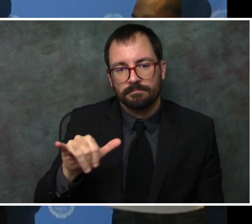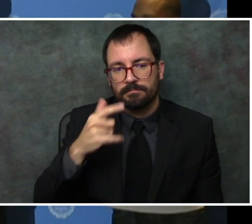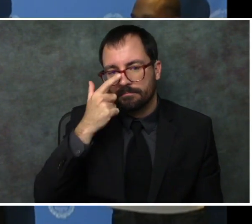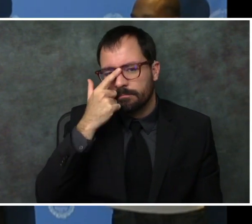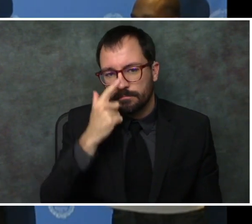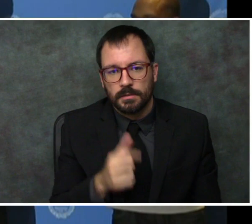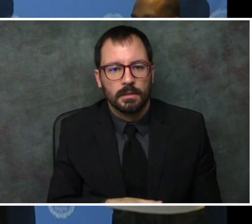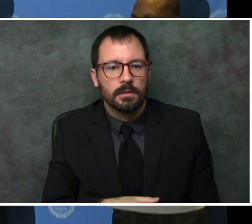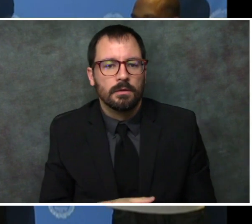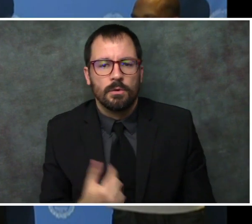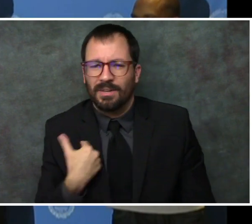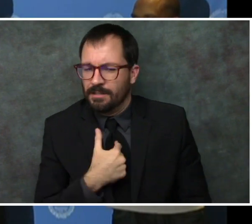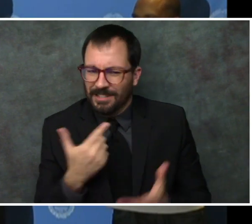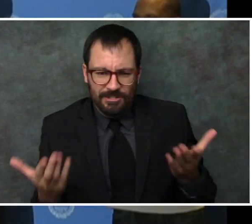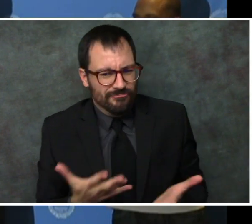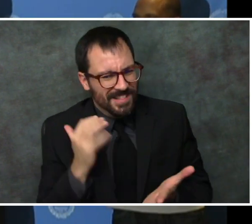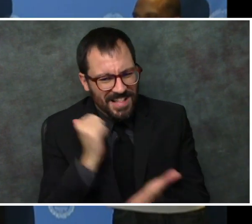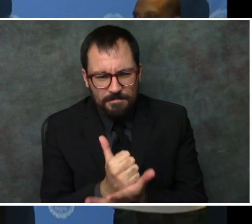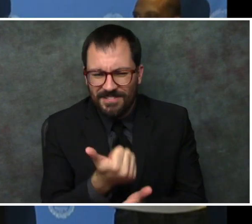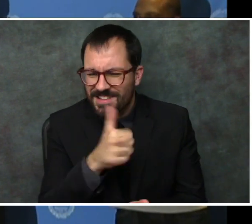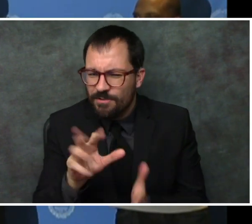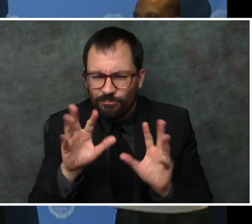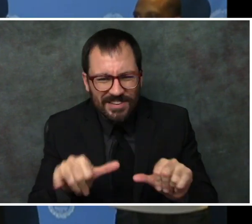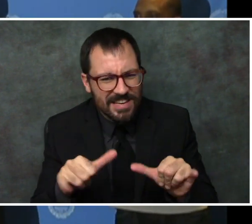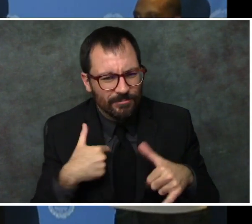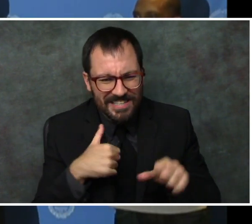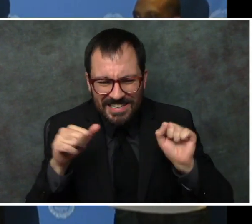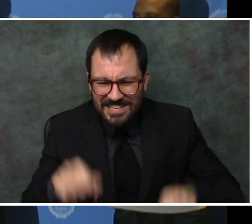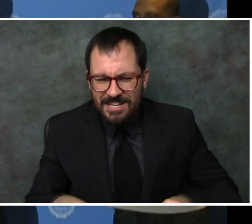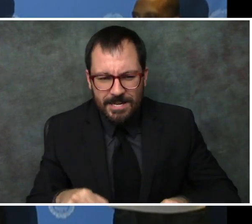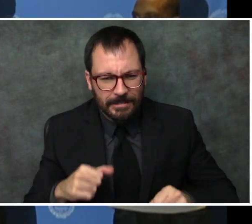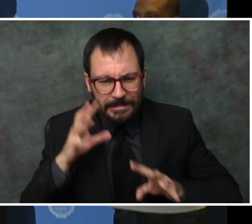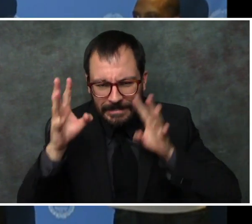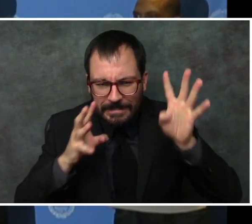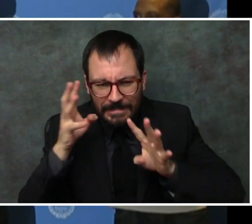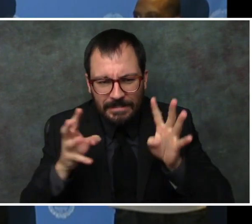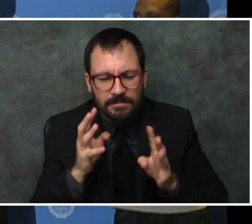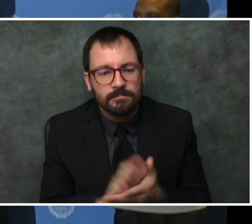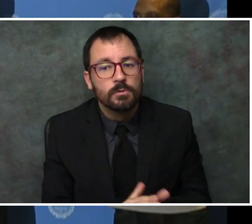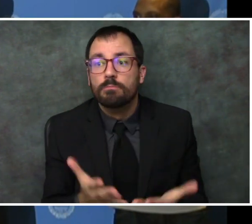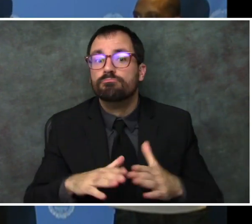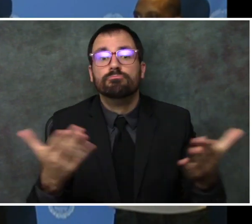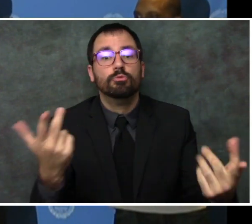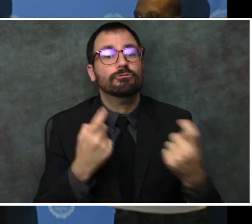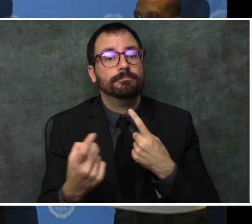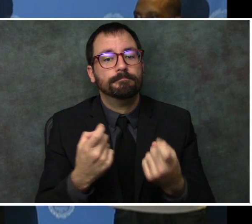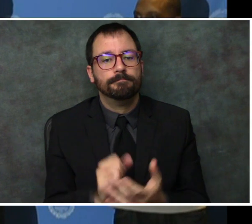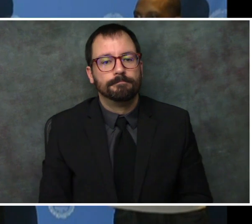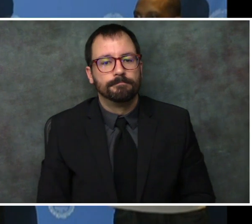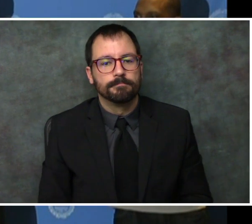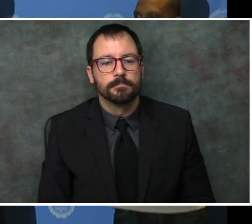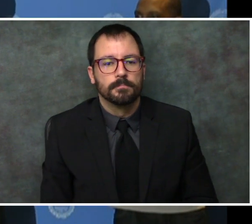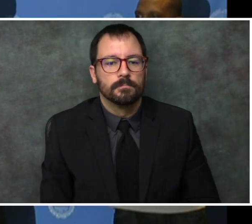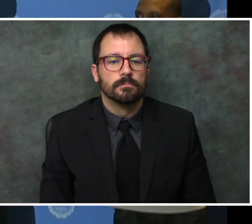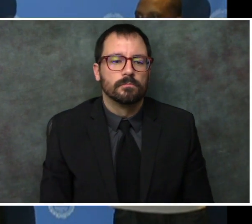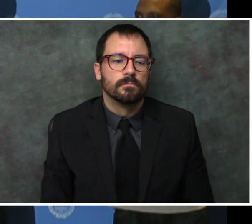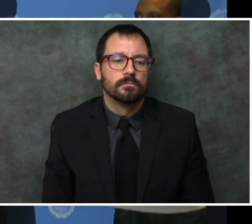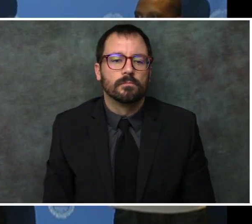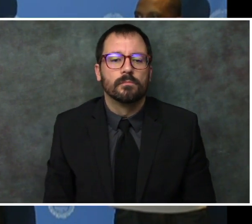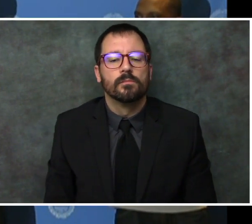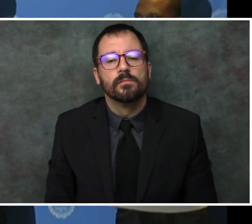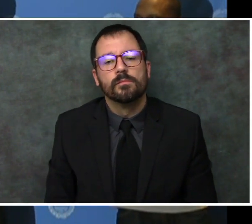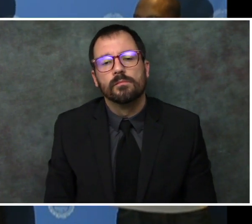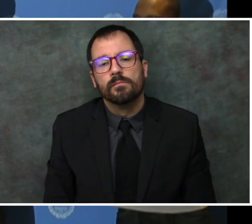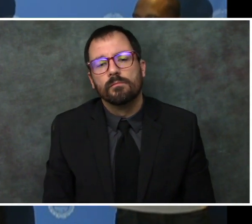to the press. Mayor, you talked about learning from other communities. Breonna Taylor taught us that no-knock warrants, especially on a drug